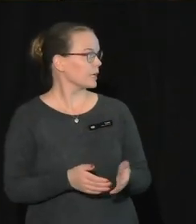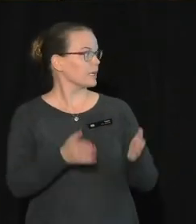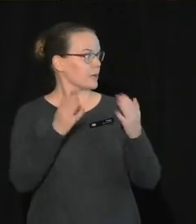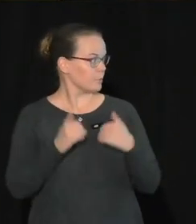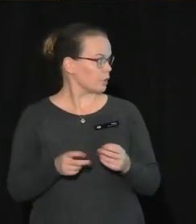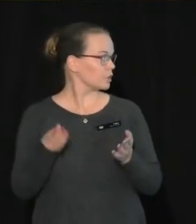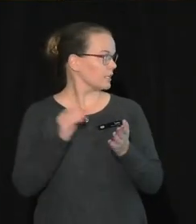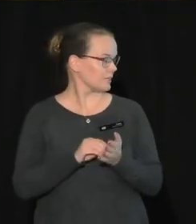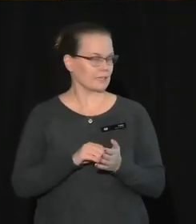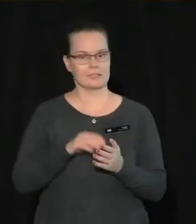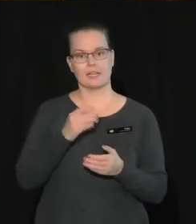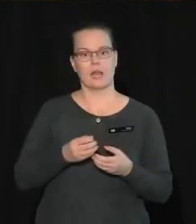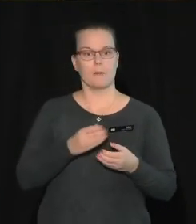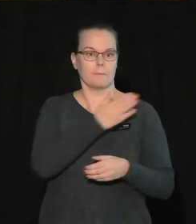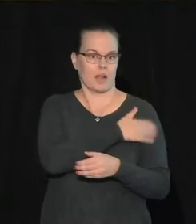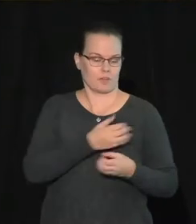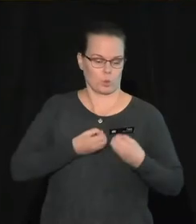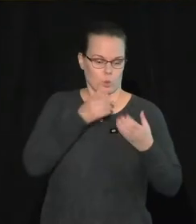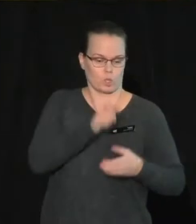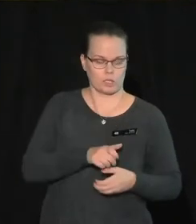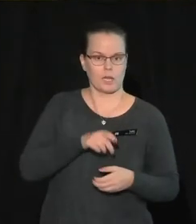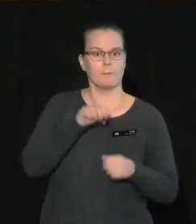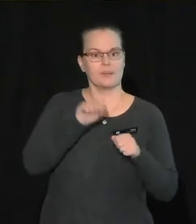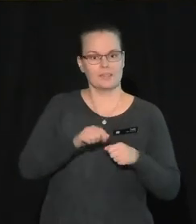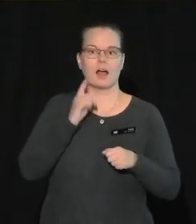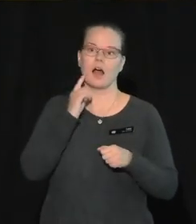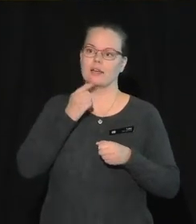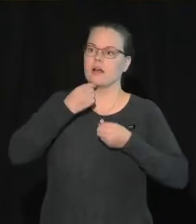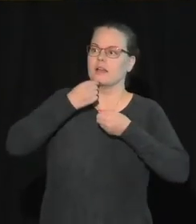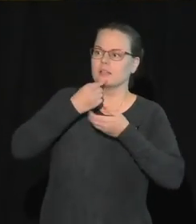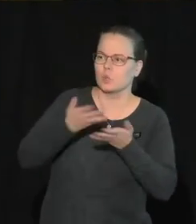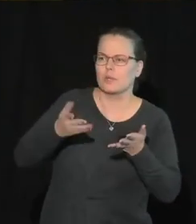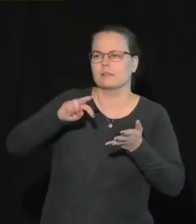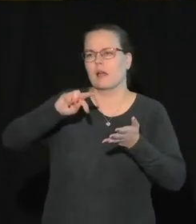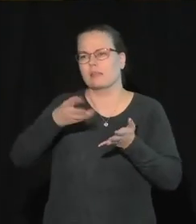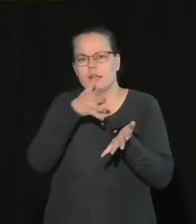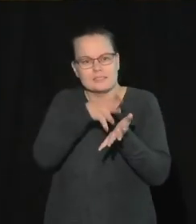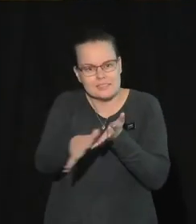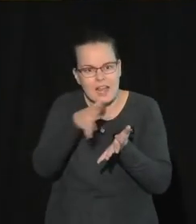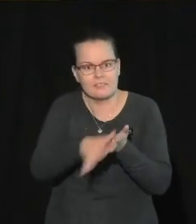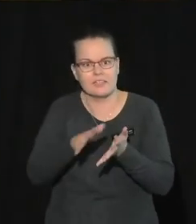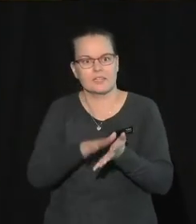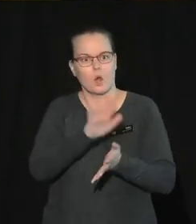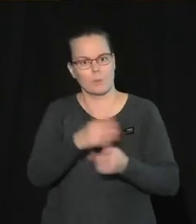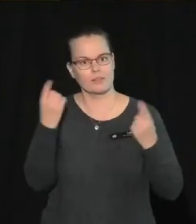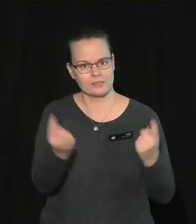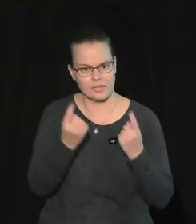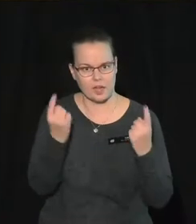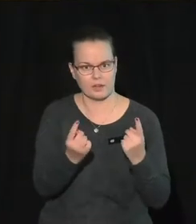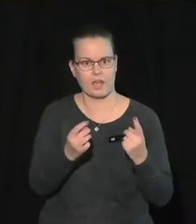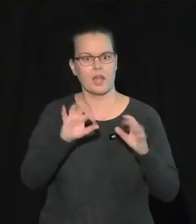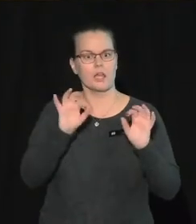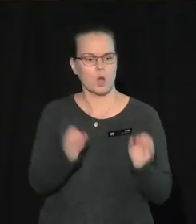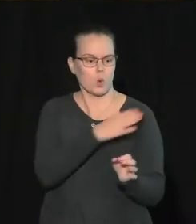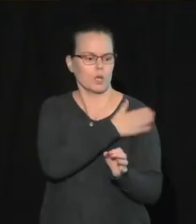service providers have to declare or explain in the general terms and conditions how the